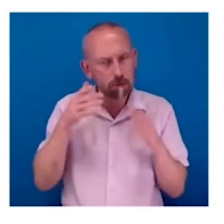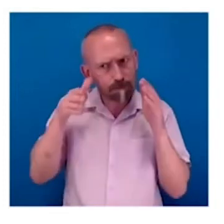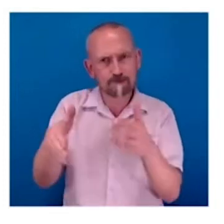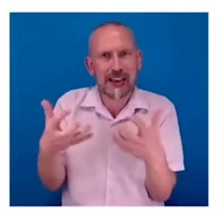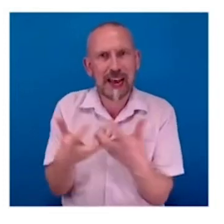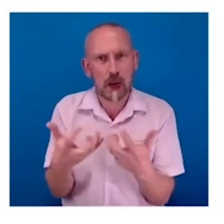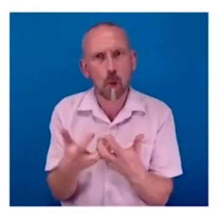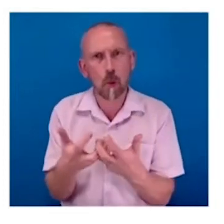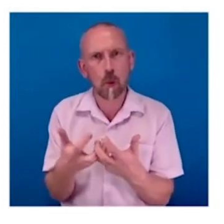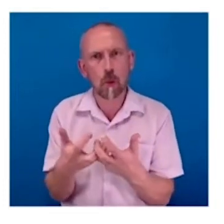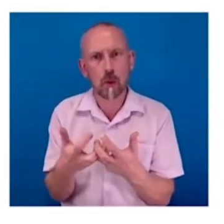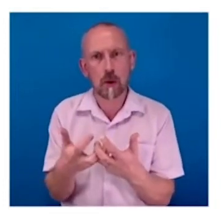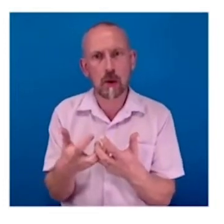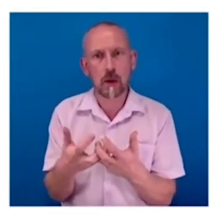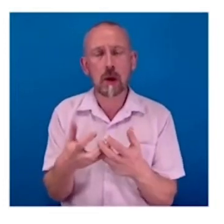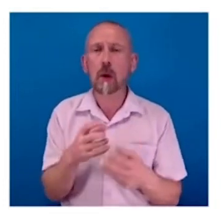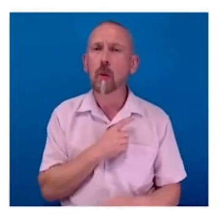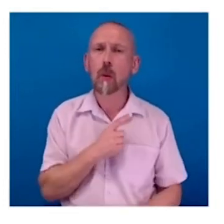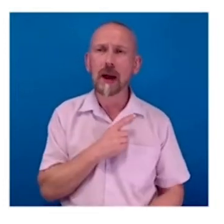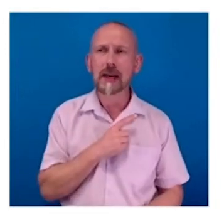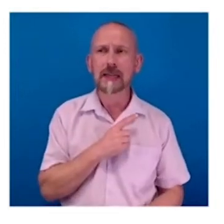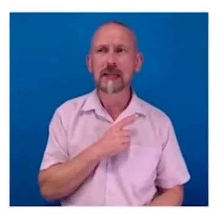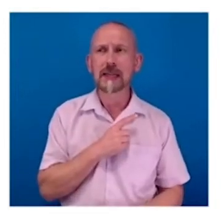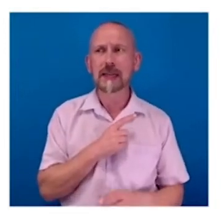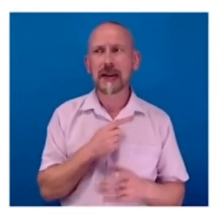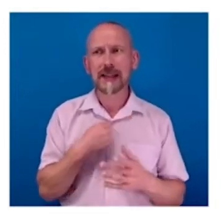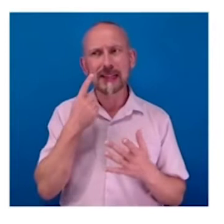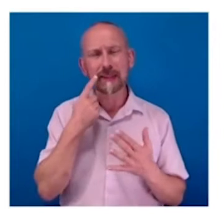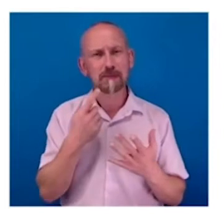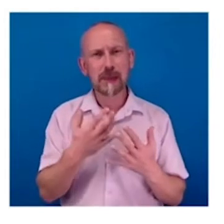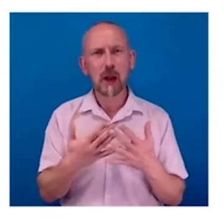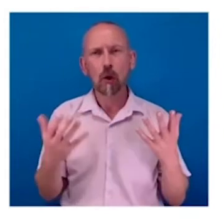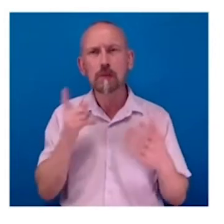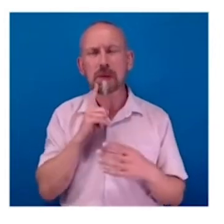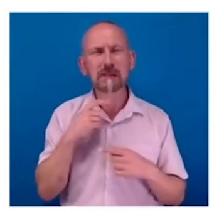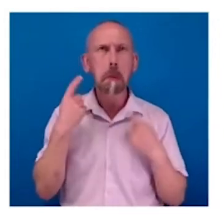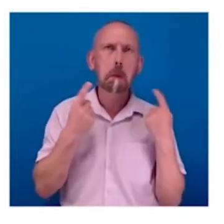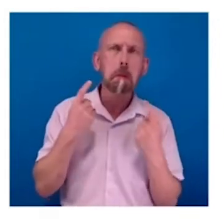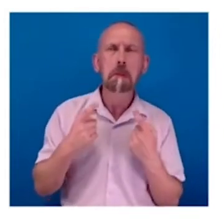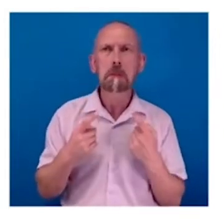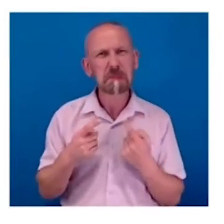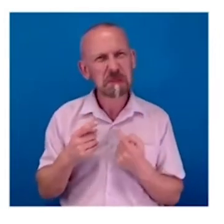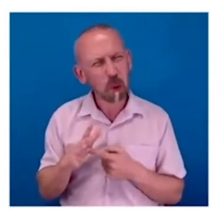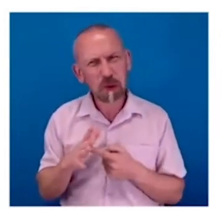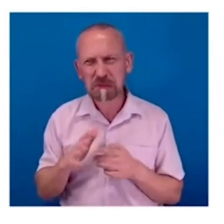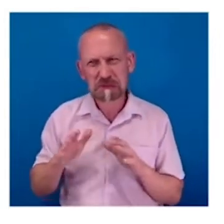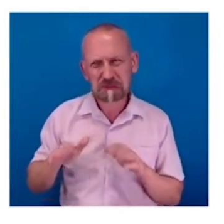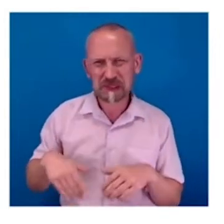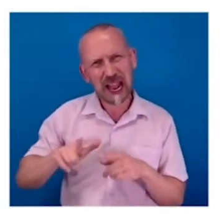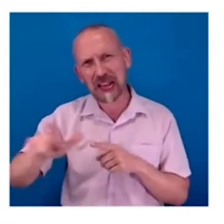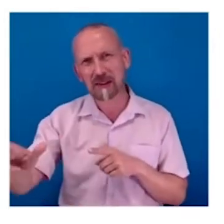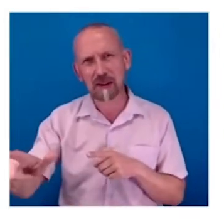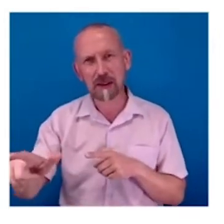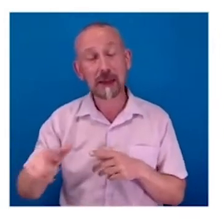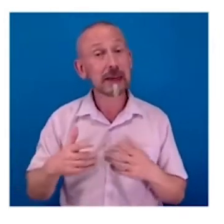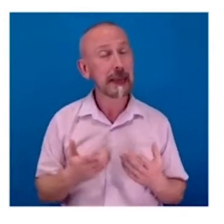Because we've gotten past, in many cases, that question of why is it important, or do we have to do it now? I don't see people having that